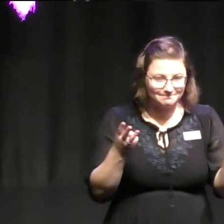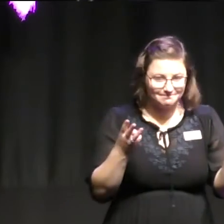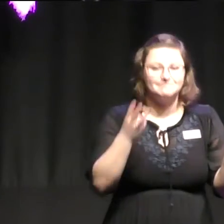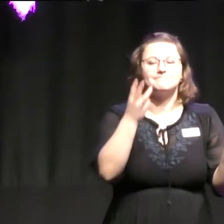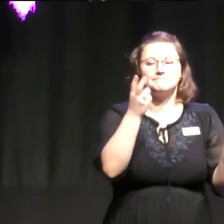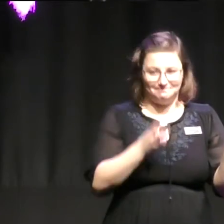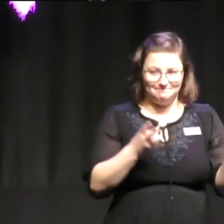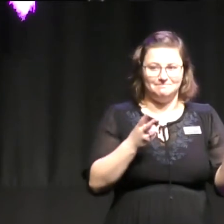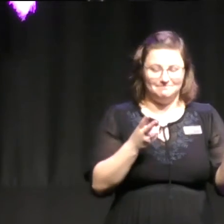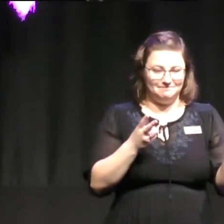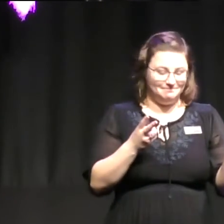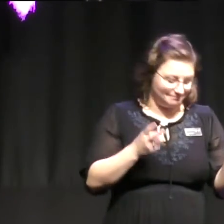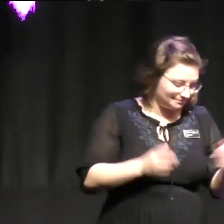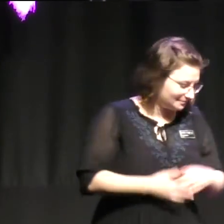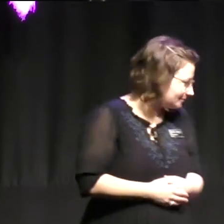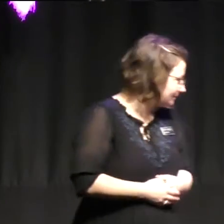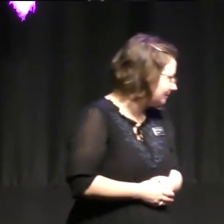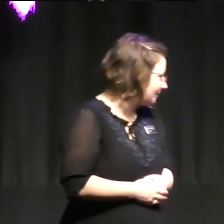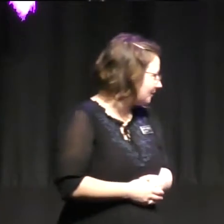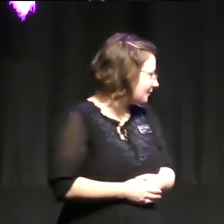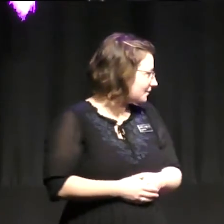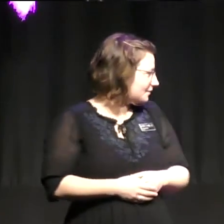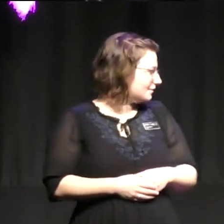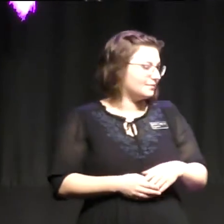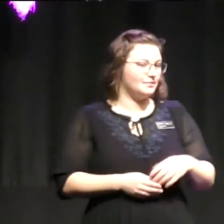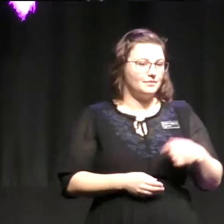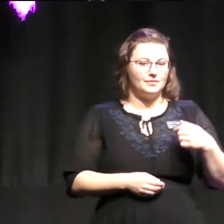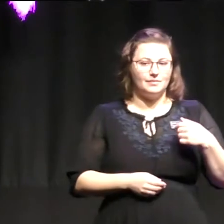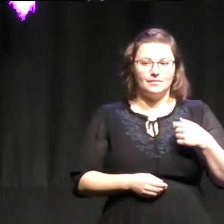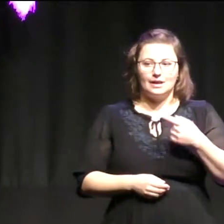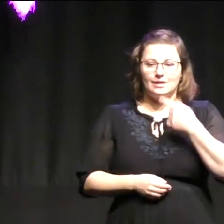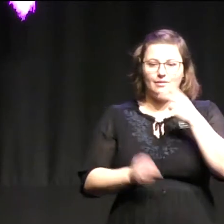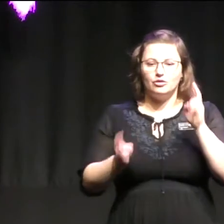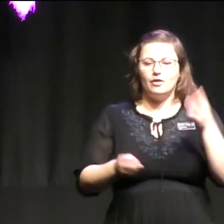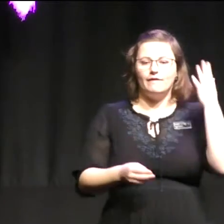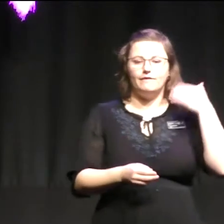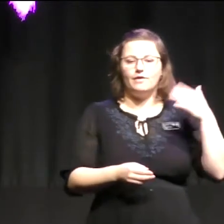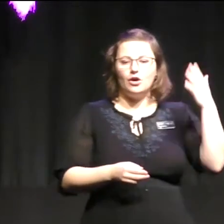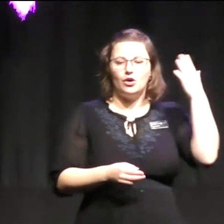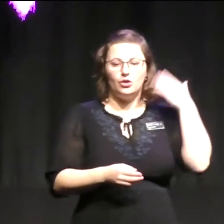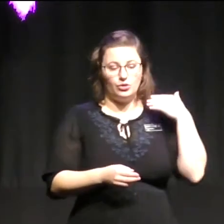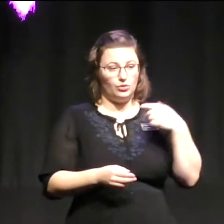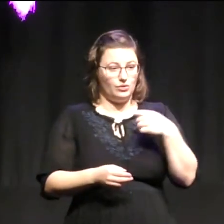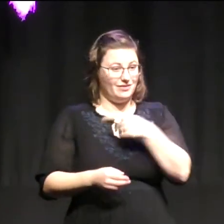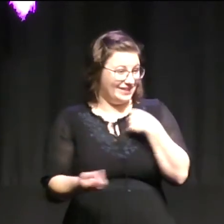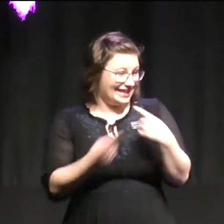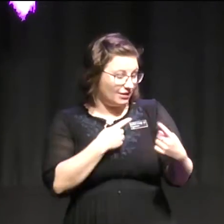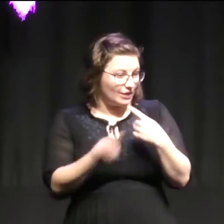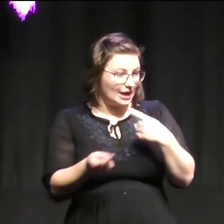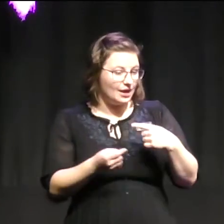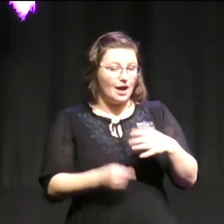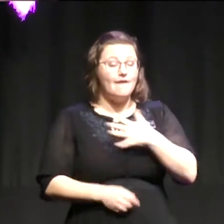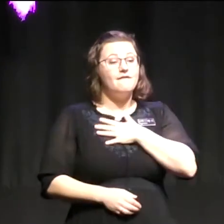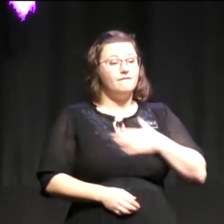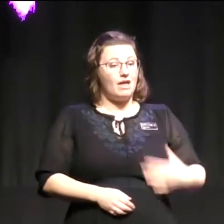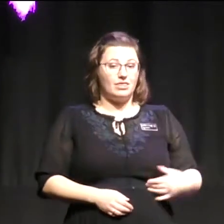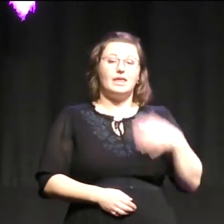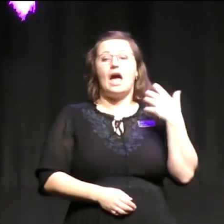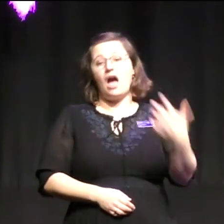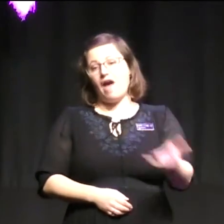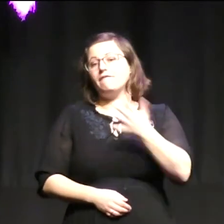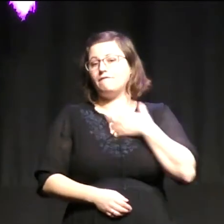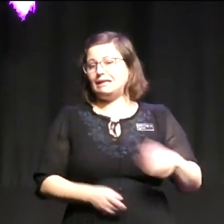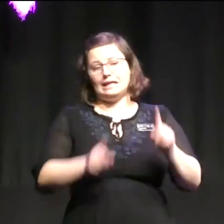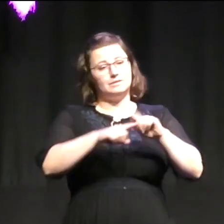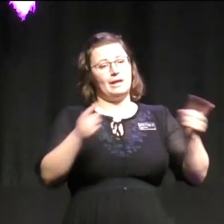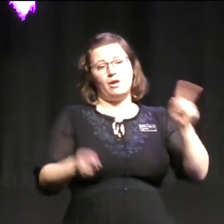okay. Please. So, as I was referring to in our conversation as well, poor are poor, no matter